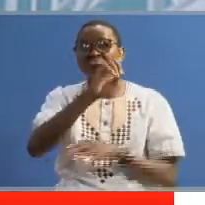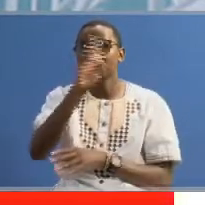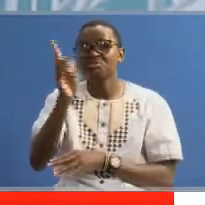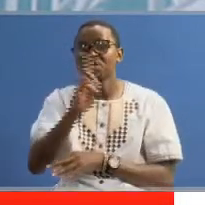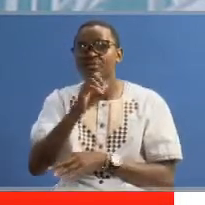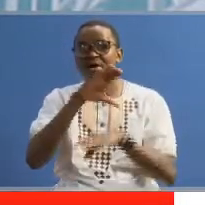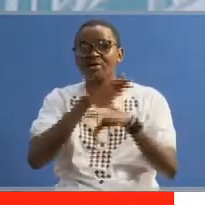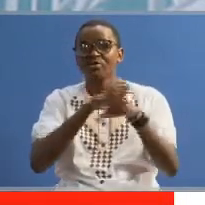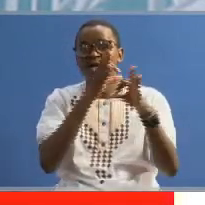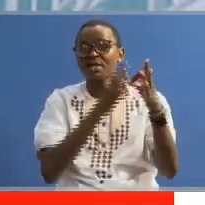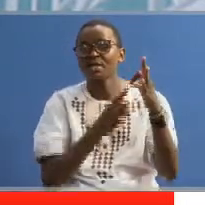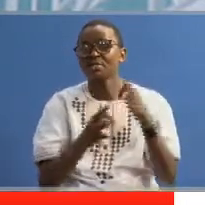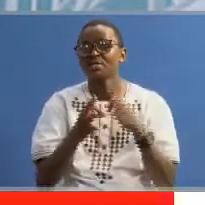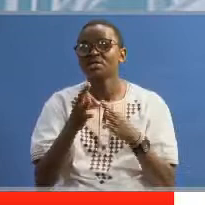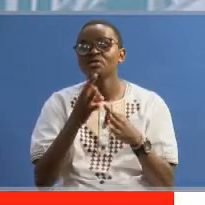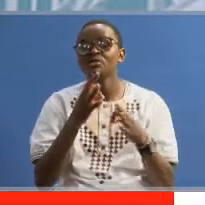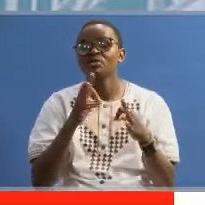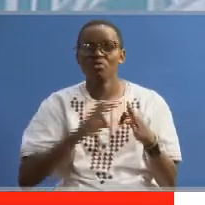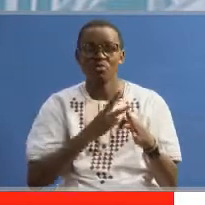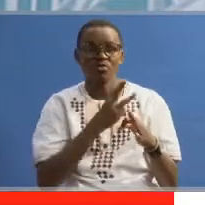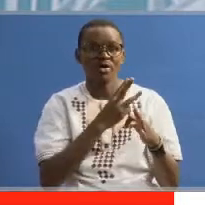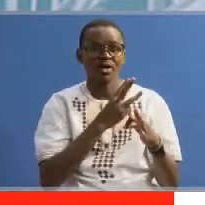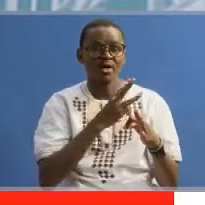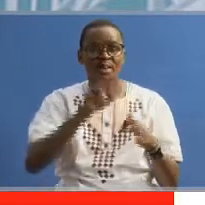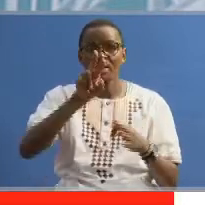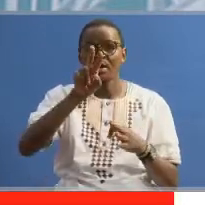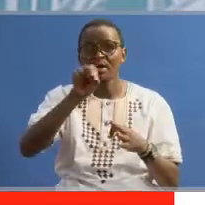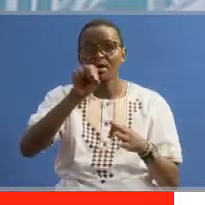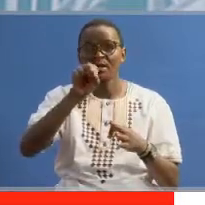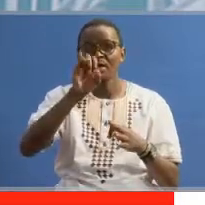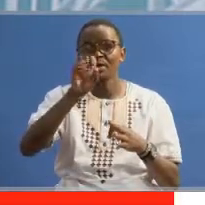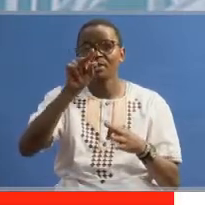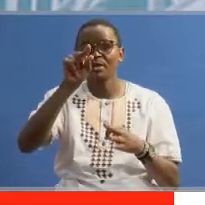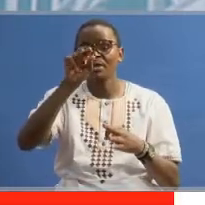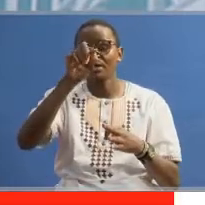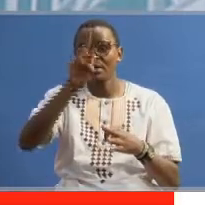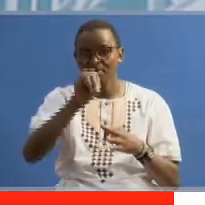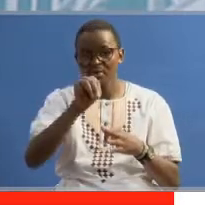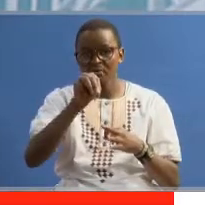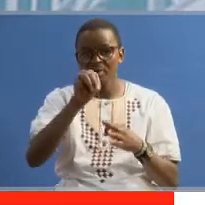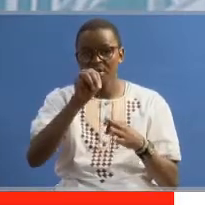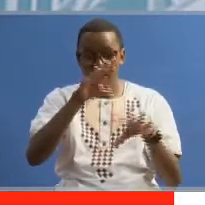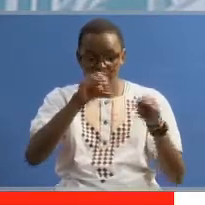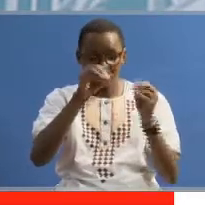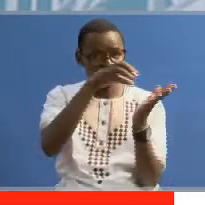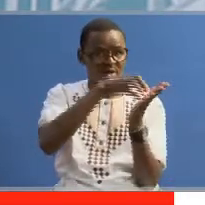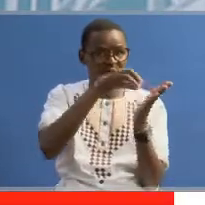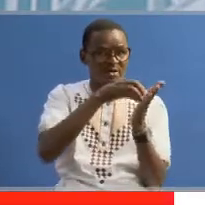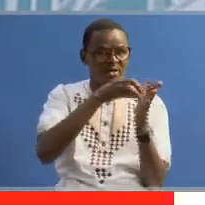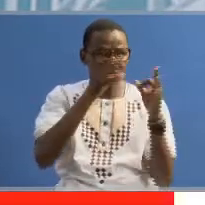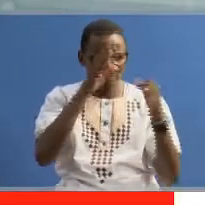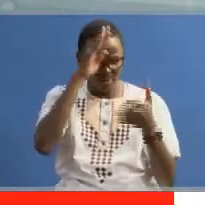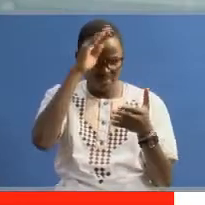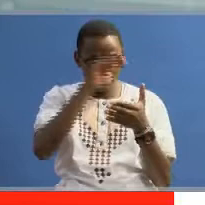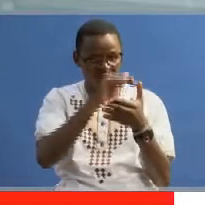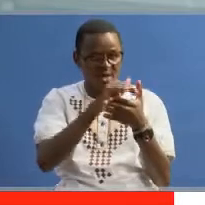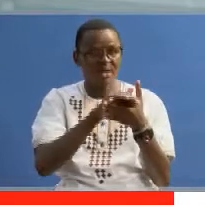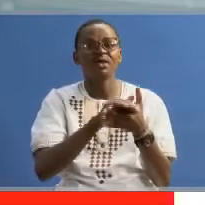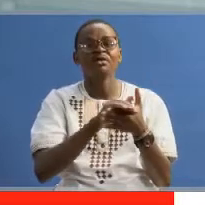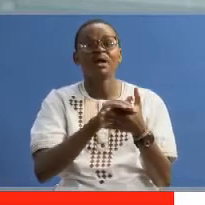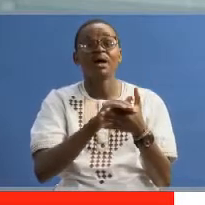found justice. So we at IJM, we take these cases because we believe that if someone has